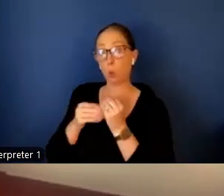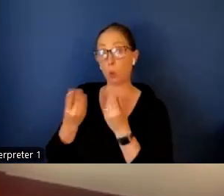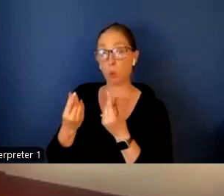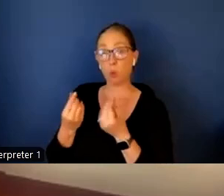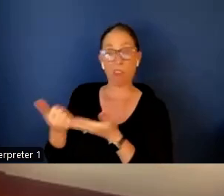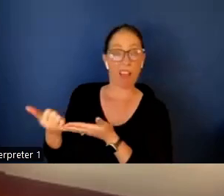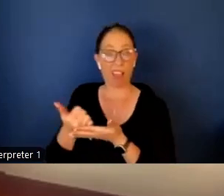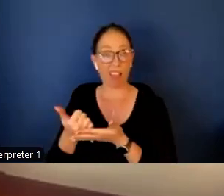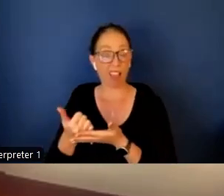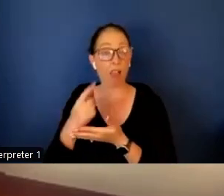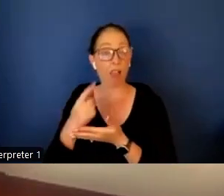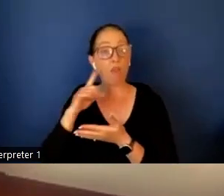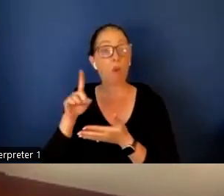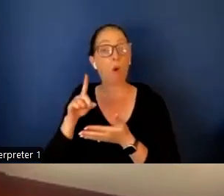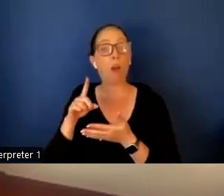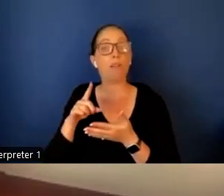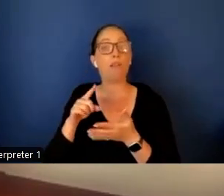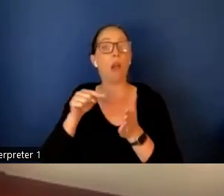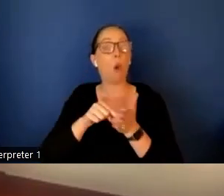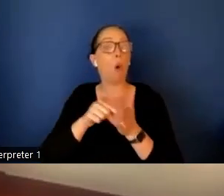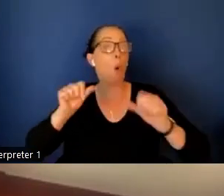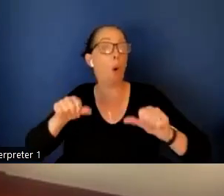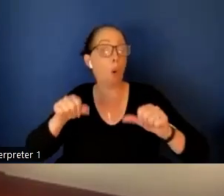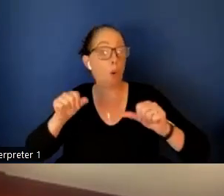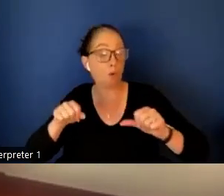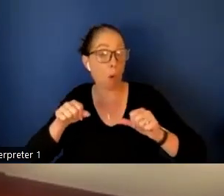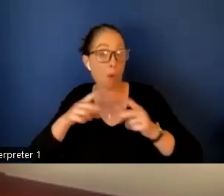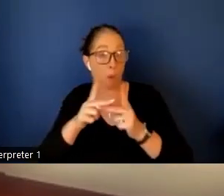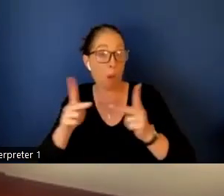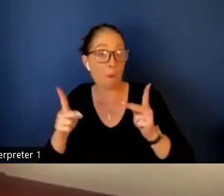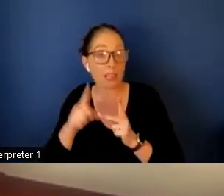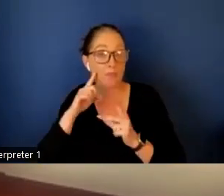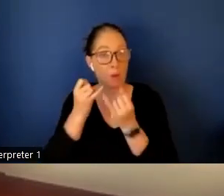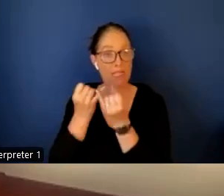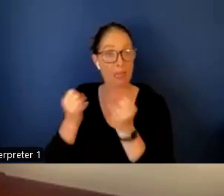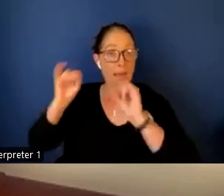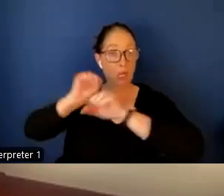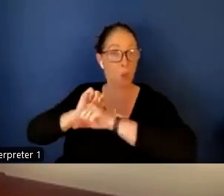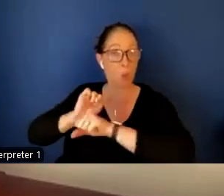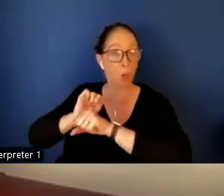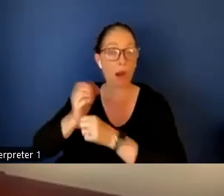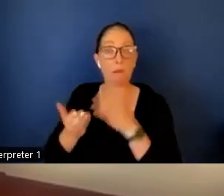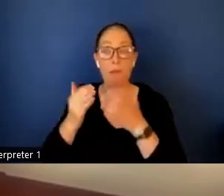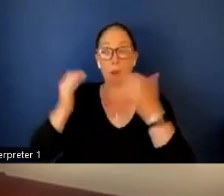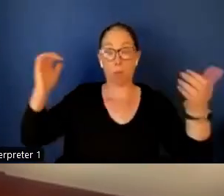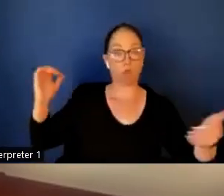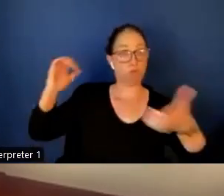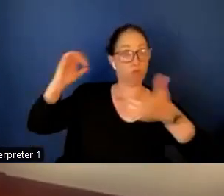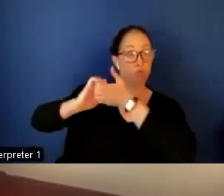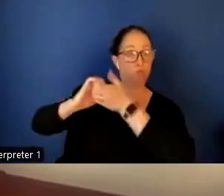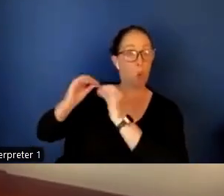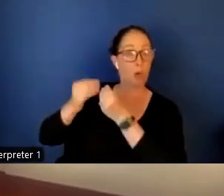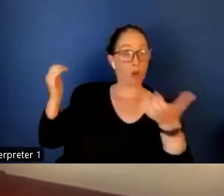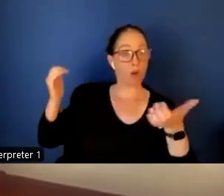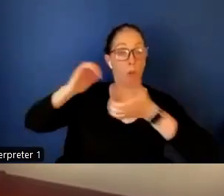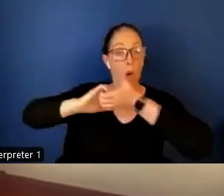to get affordable venues for independent work, maybe that you could somehow partner up with another organization and